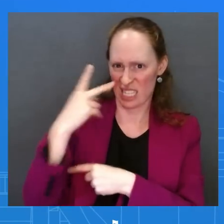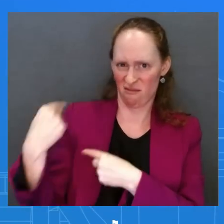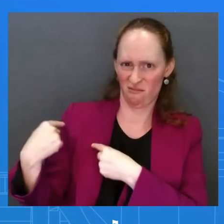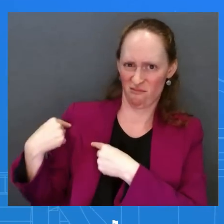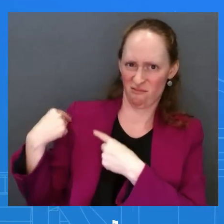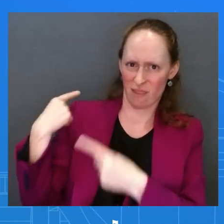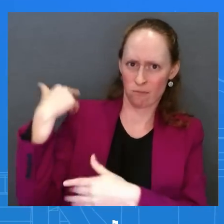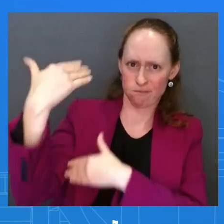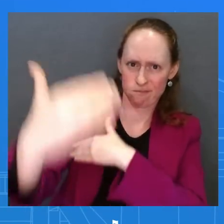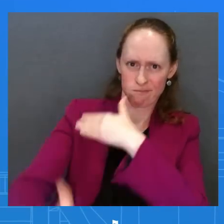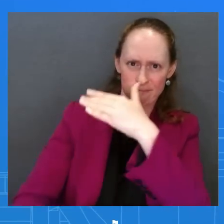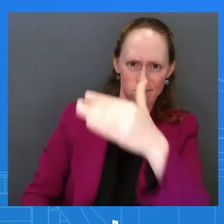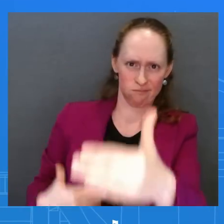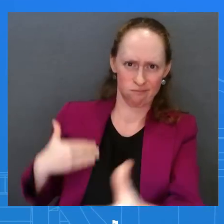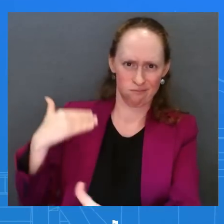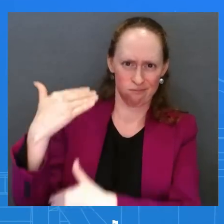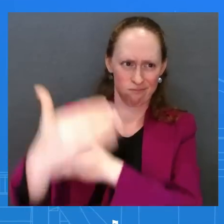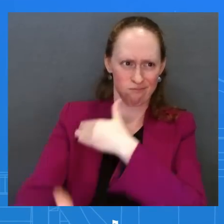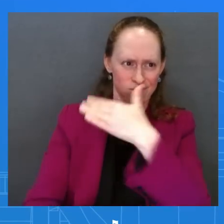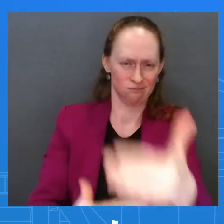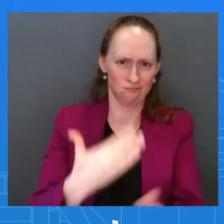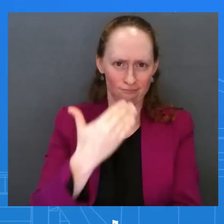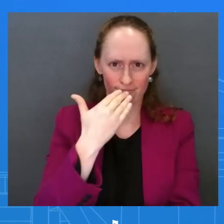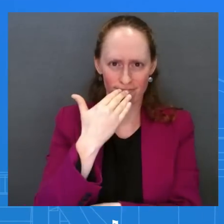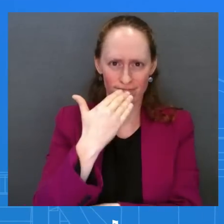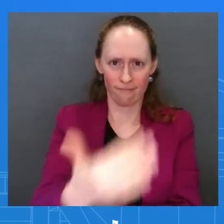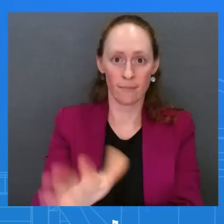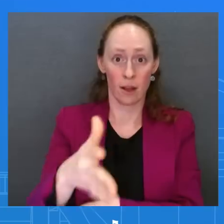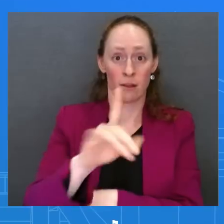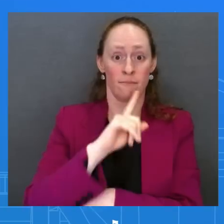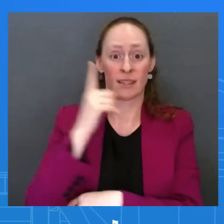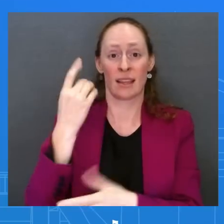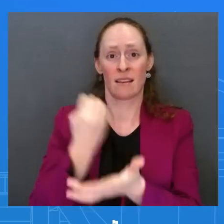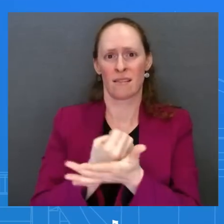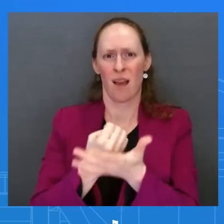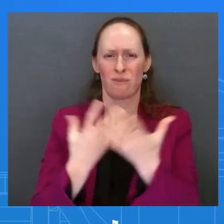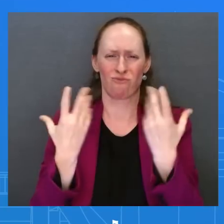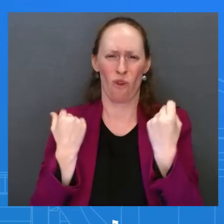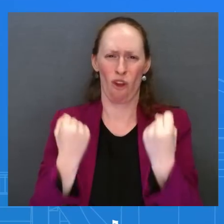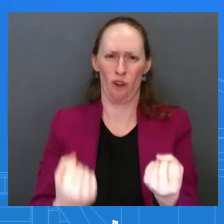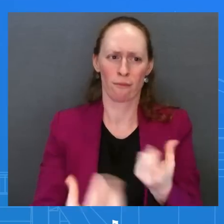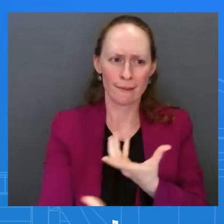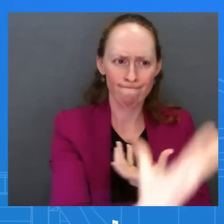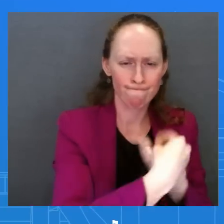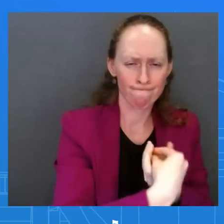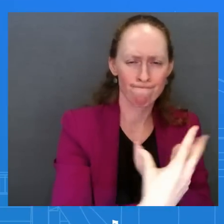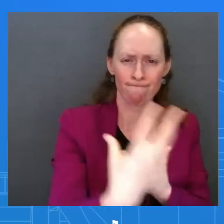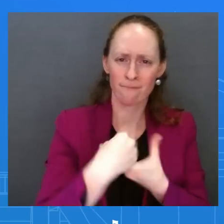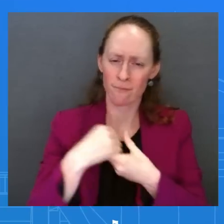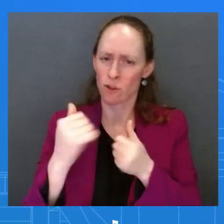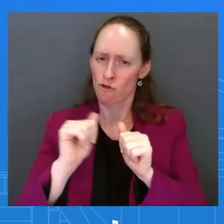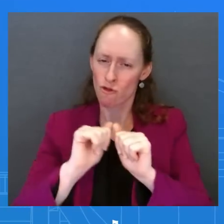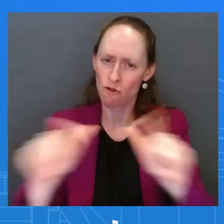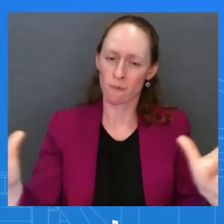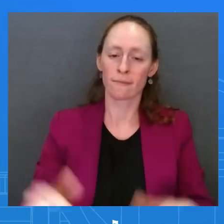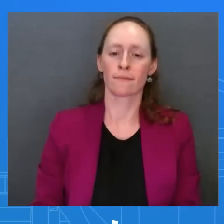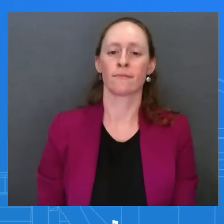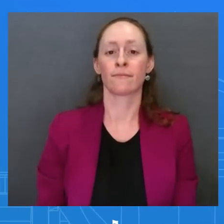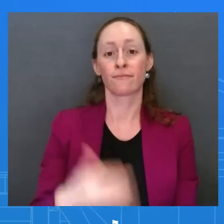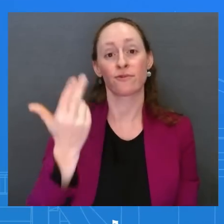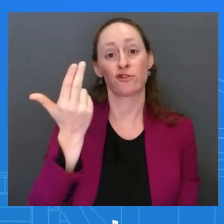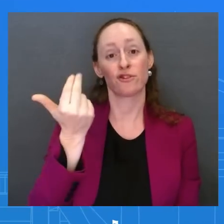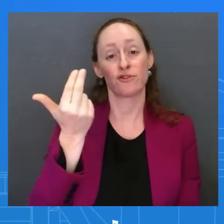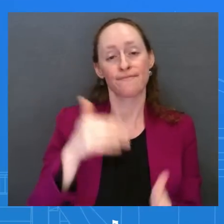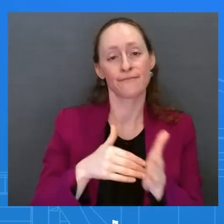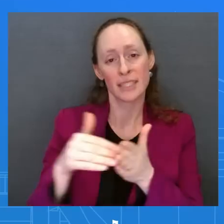economy that's actually delivering for the American people, 13 million jobs, you know, unemployment rate at under 4%. When you think about wages